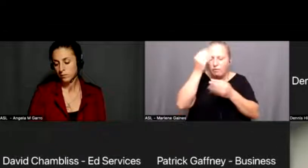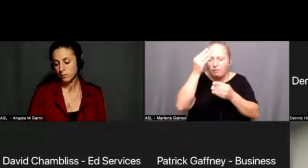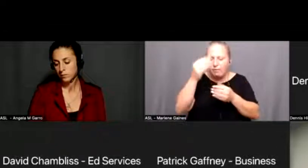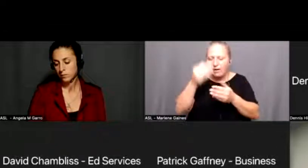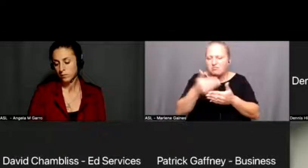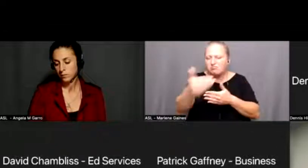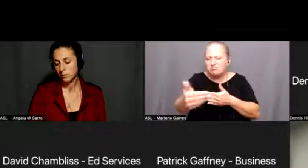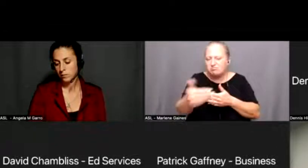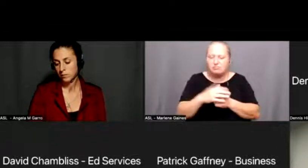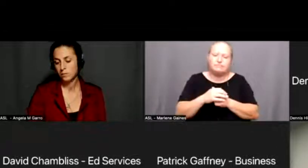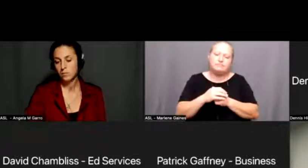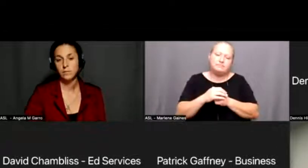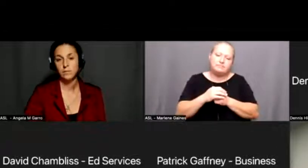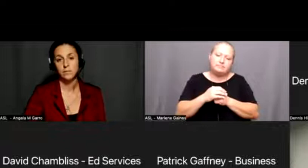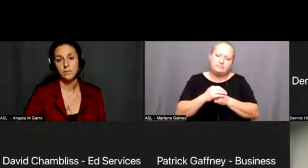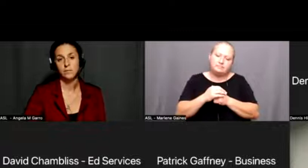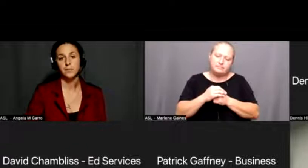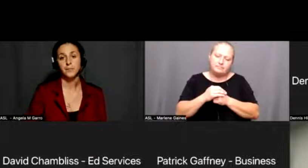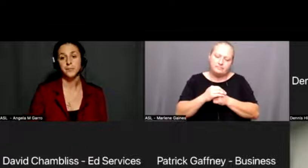little bit.